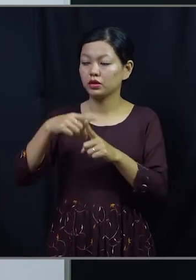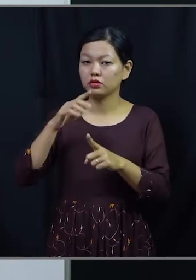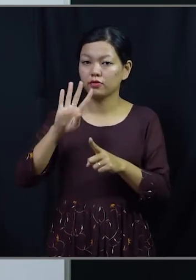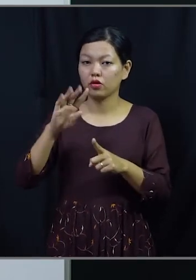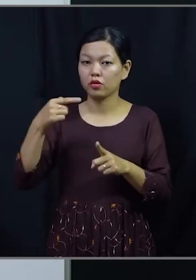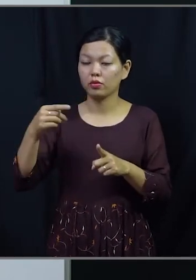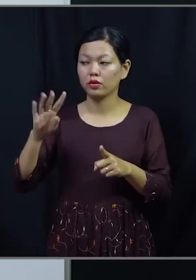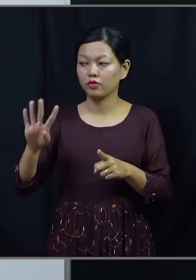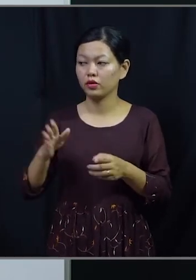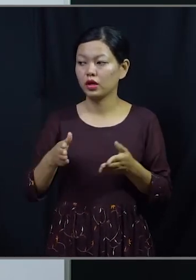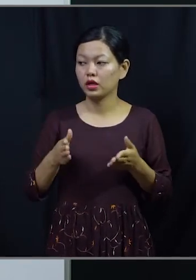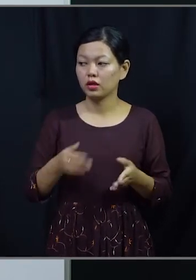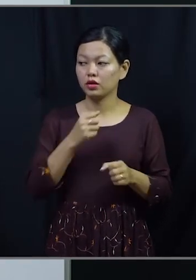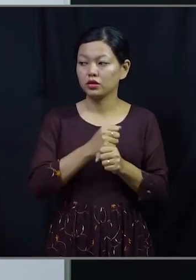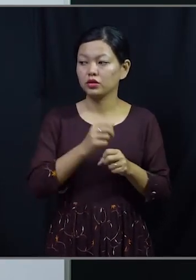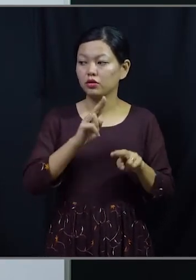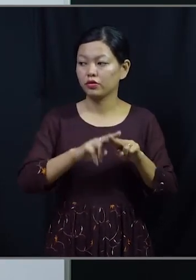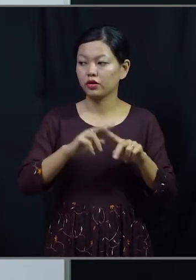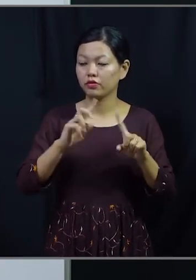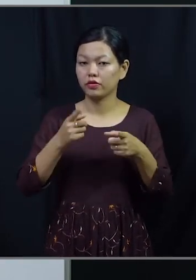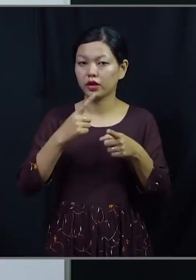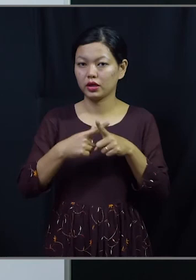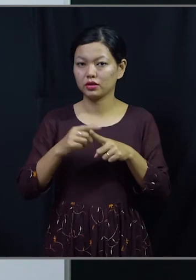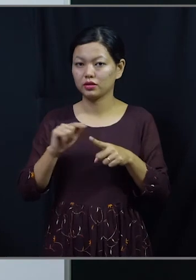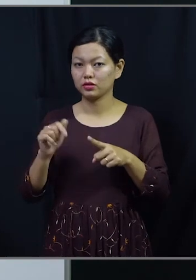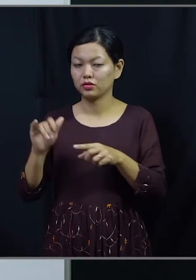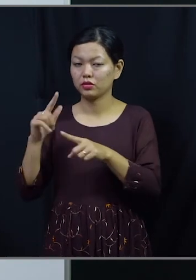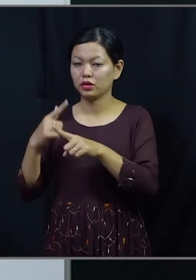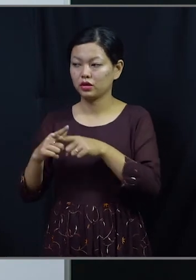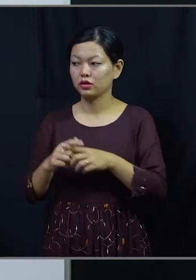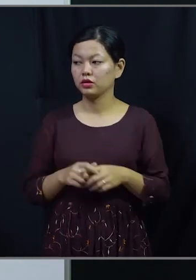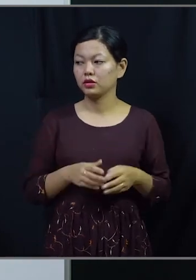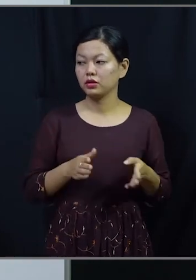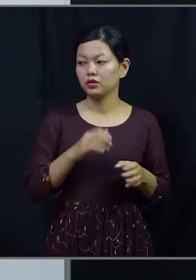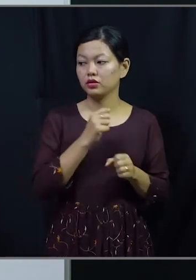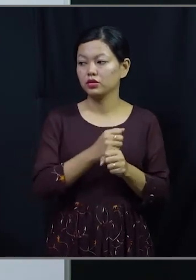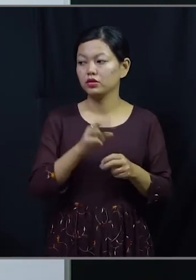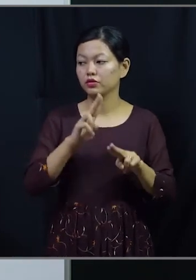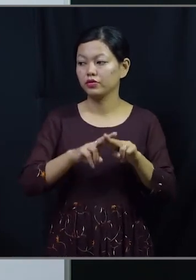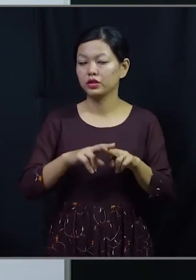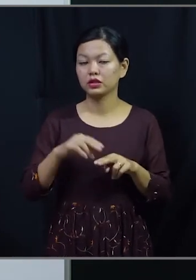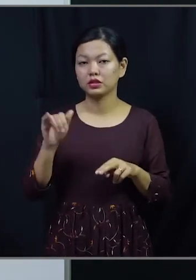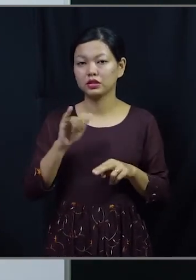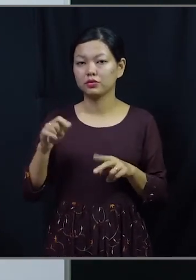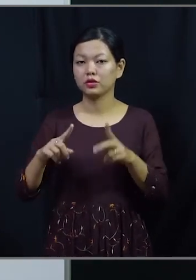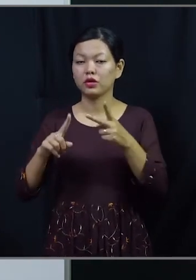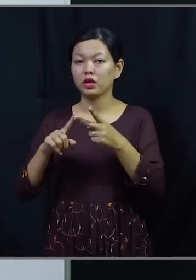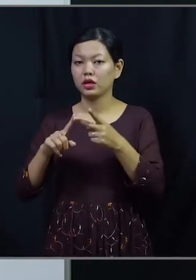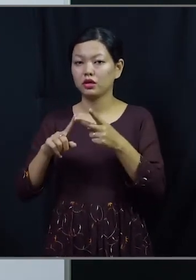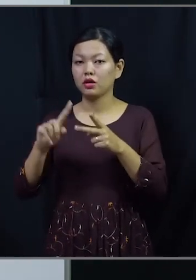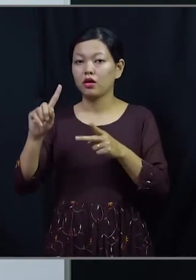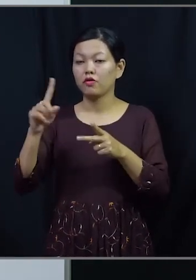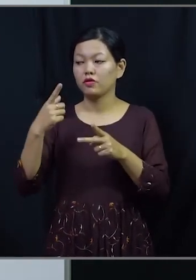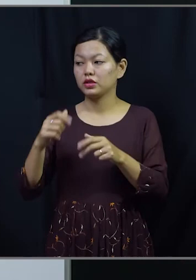o f x equal to x. That is g o f equal to I a, the first set,